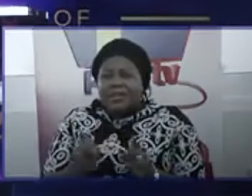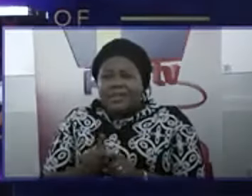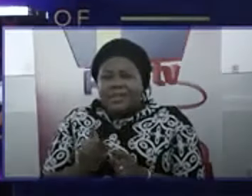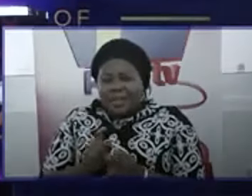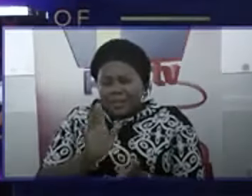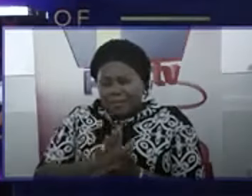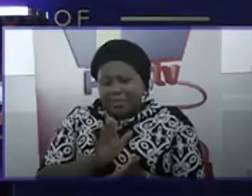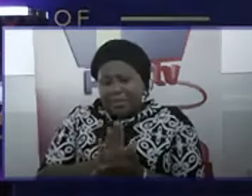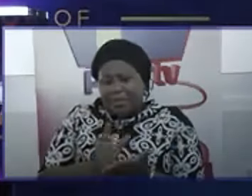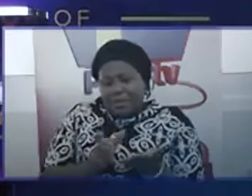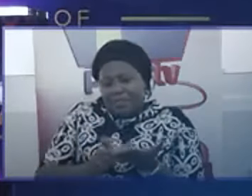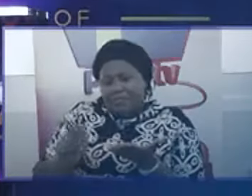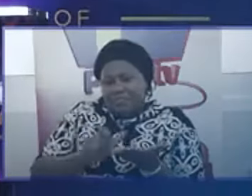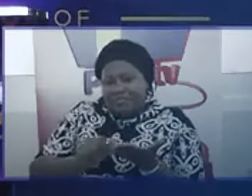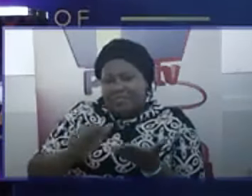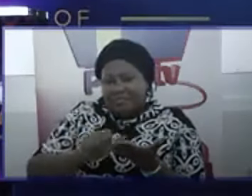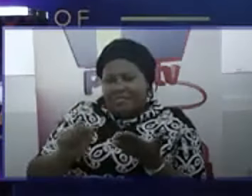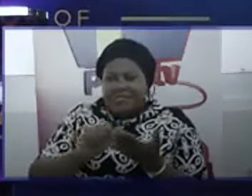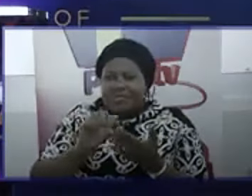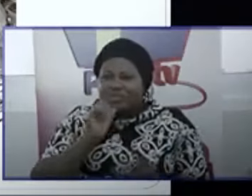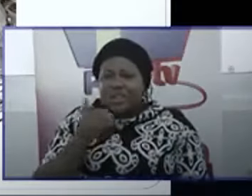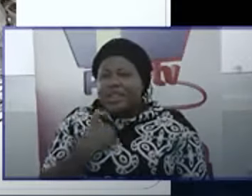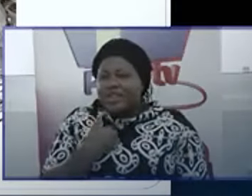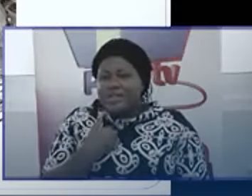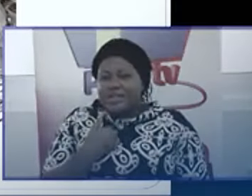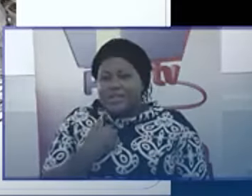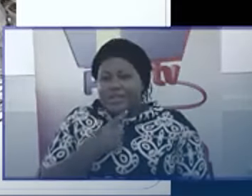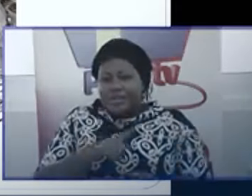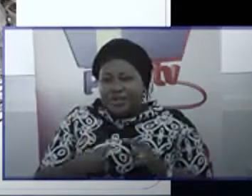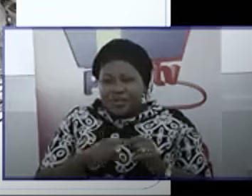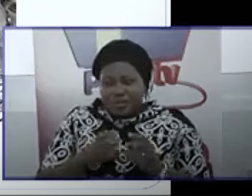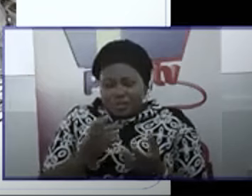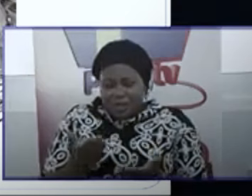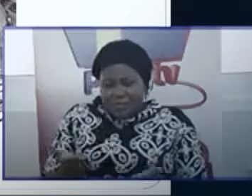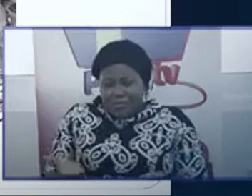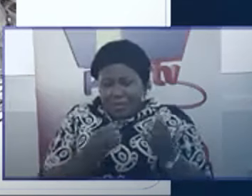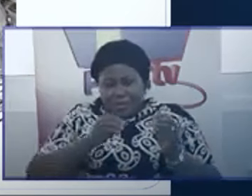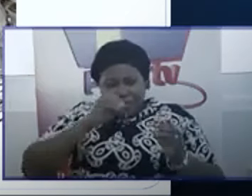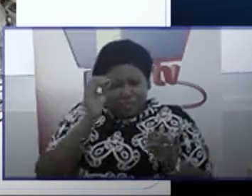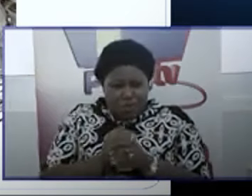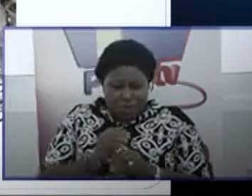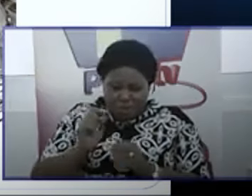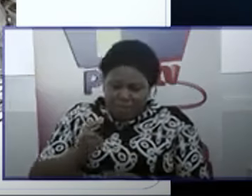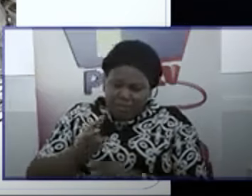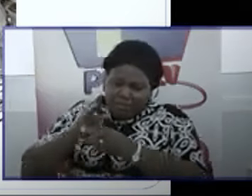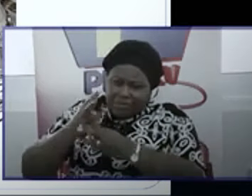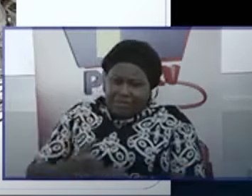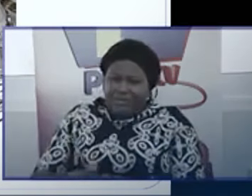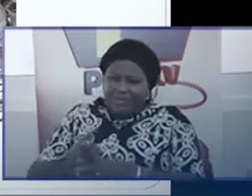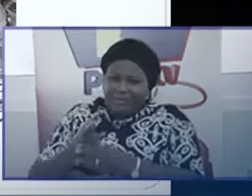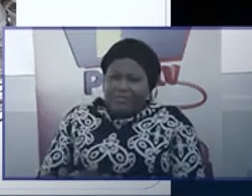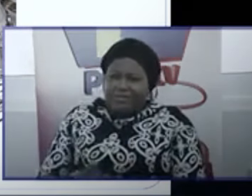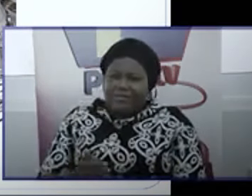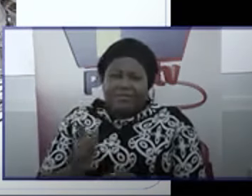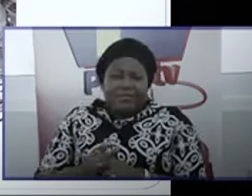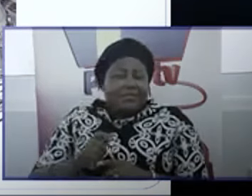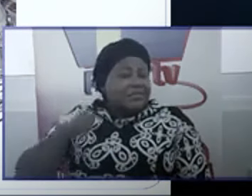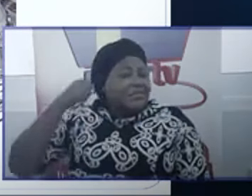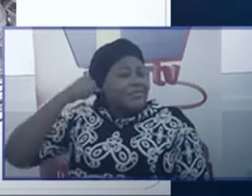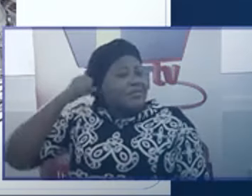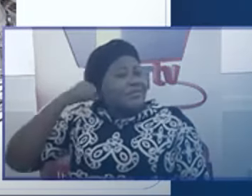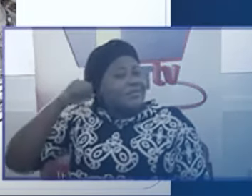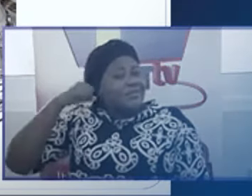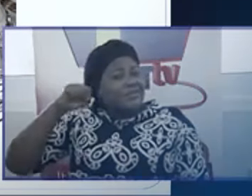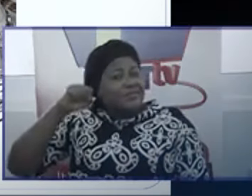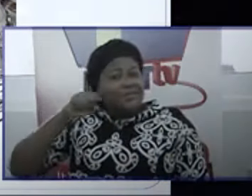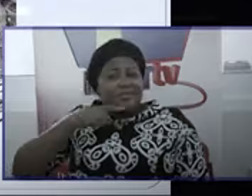them. So if you want to carry a quantity, you have to weigh it. The Greek man will say talents of silver. The English man will